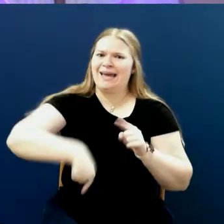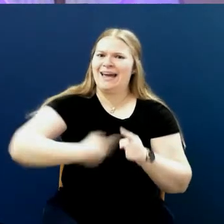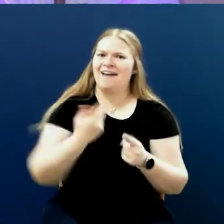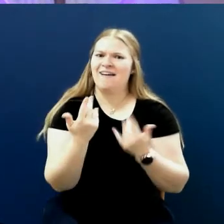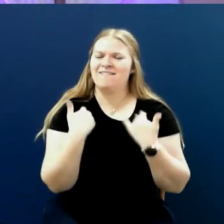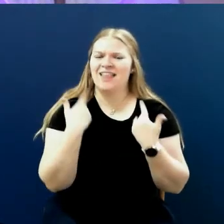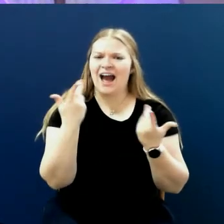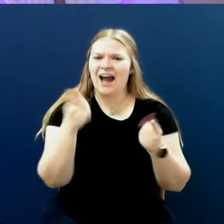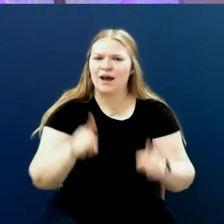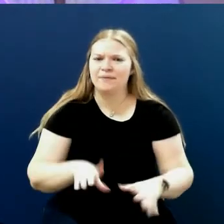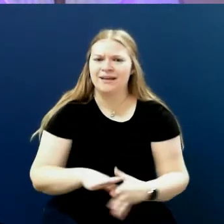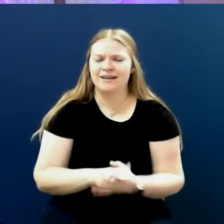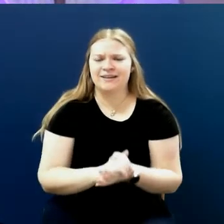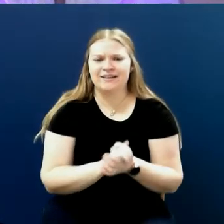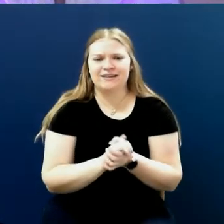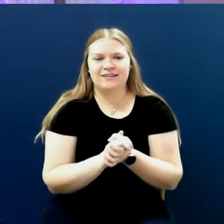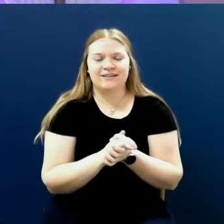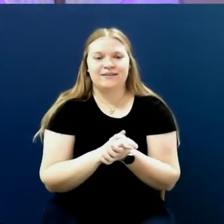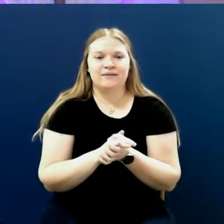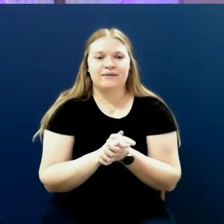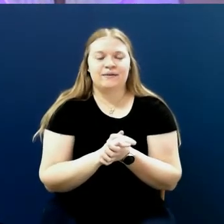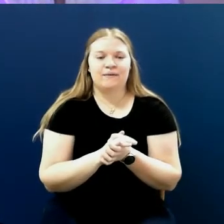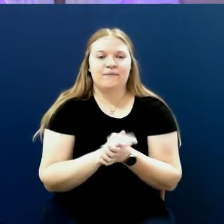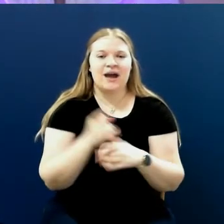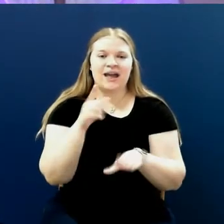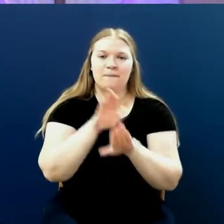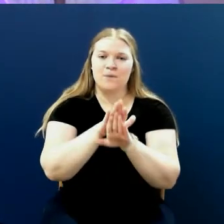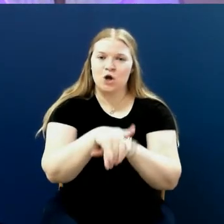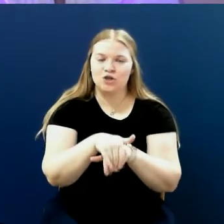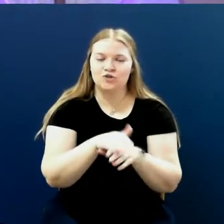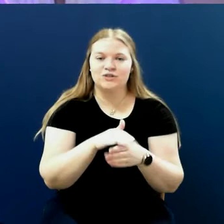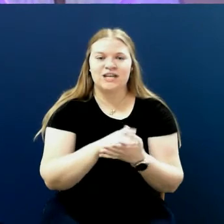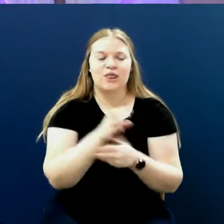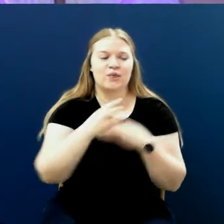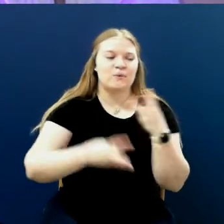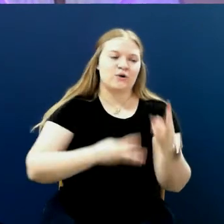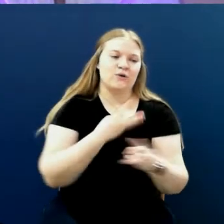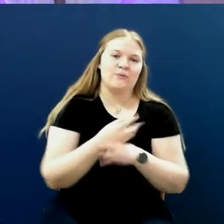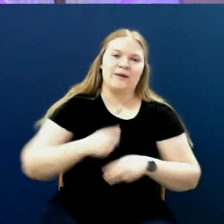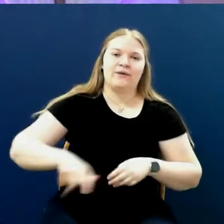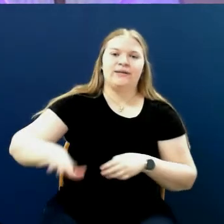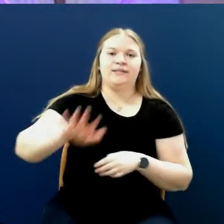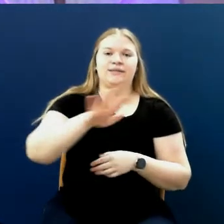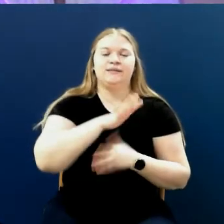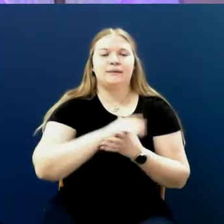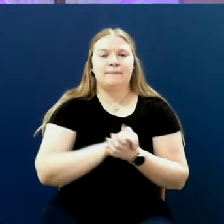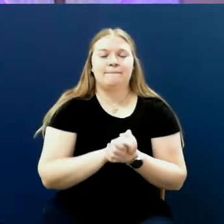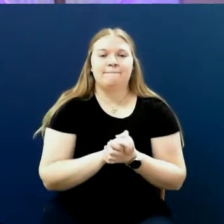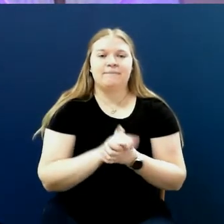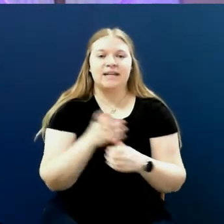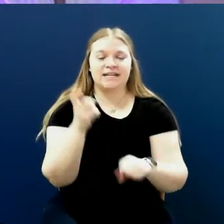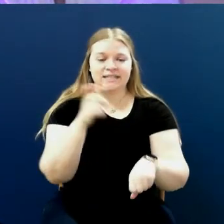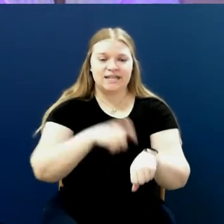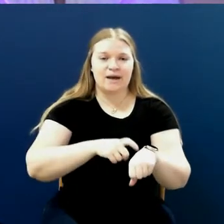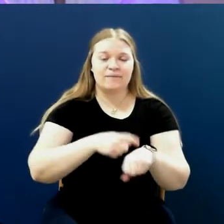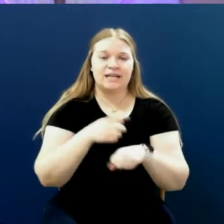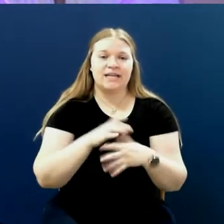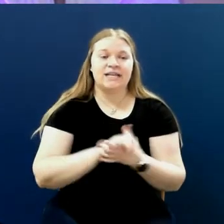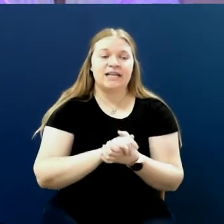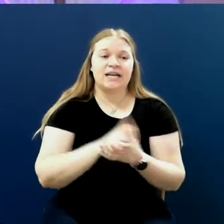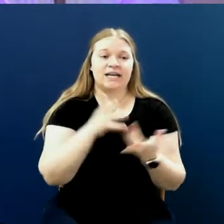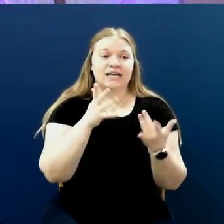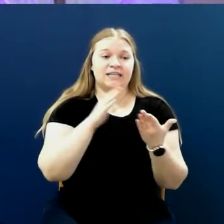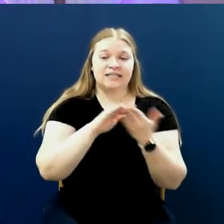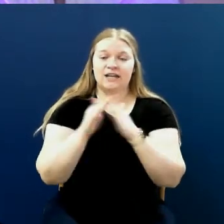that. What hypocrisy in the world around us. At a time when the city of New York